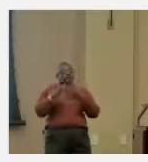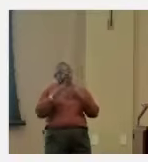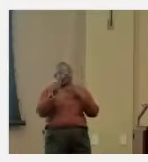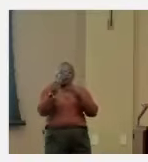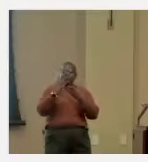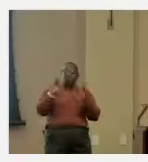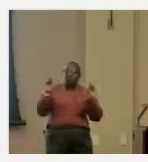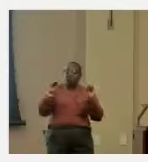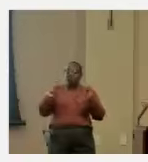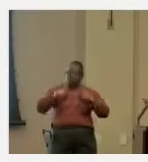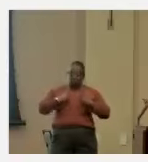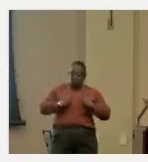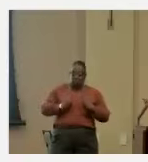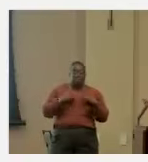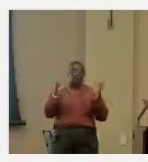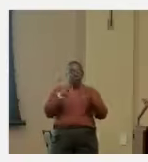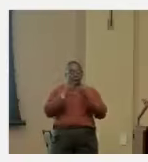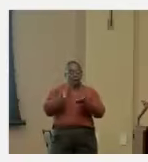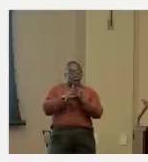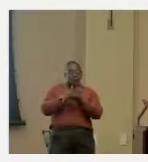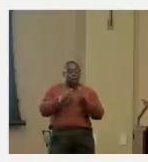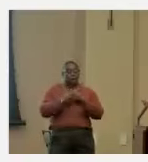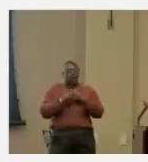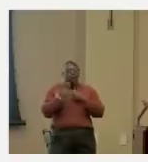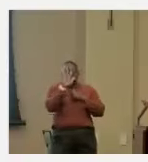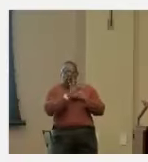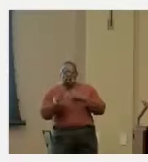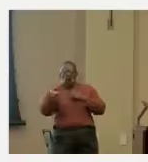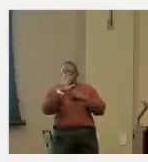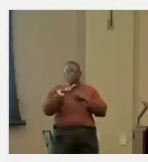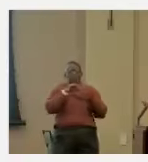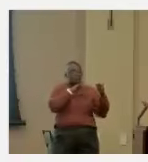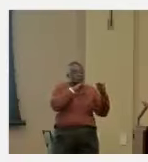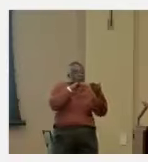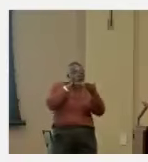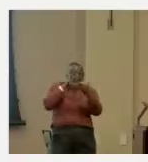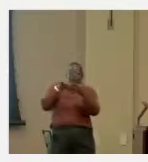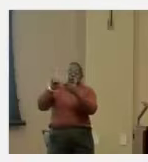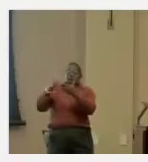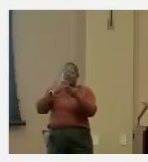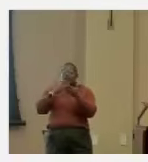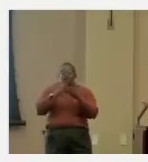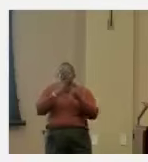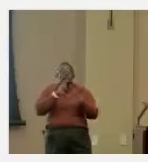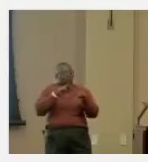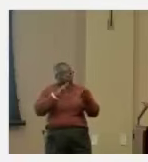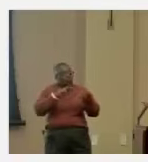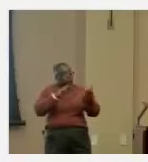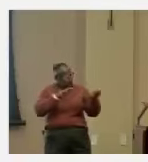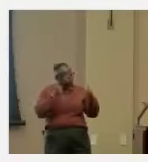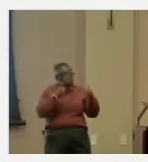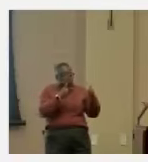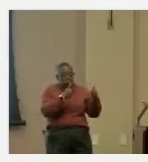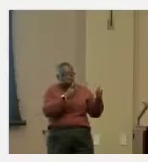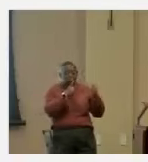fatigue throughout the study period. So overall, from the patients that we've studied, we're seeing some remarkable responses, and that